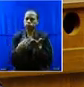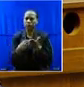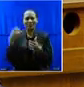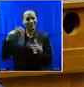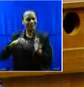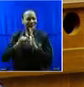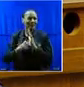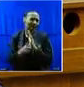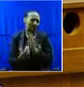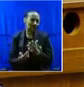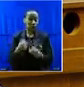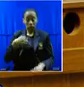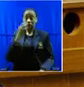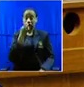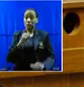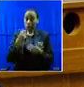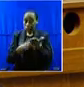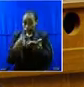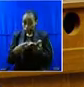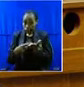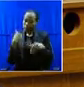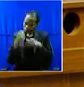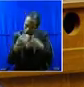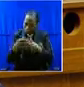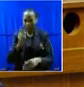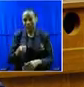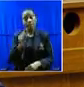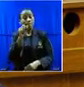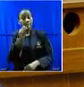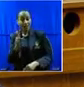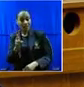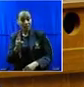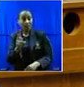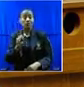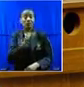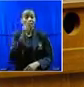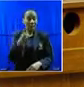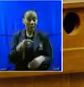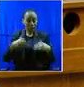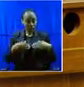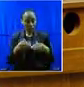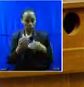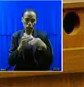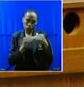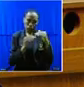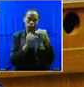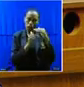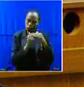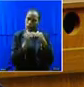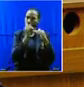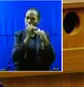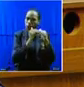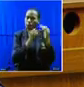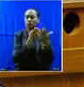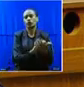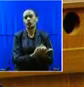those discussions should continue, but we do need to rebuild our economy. We do need to reposition our